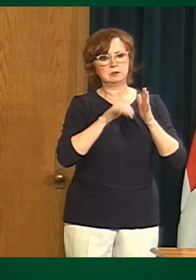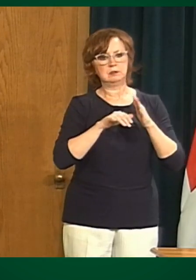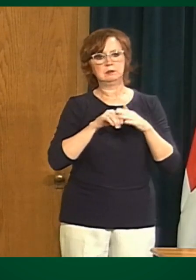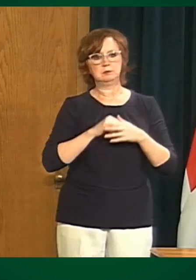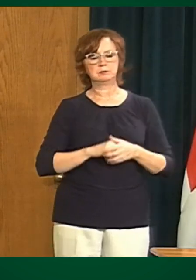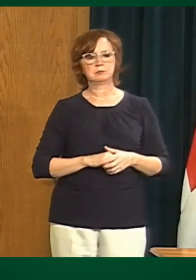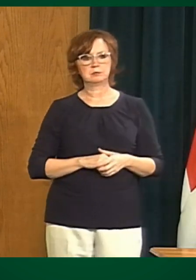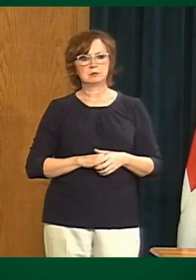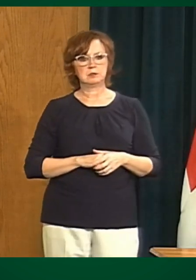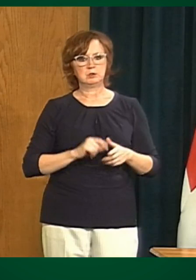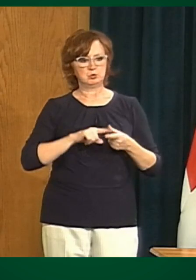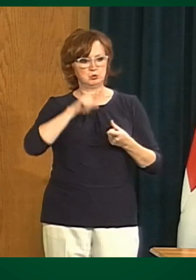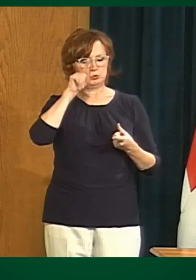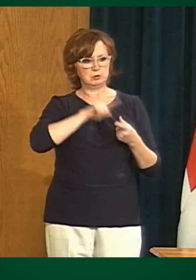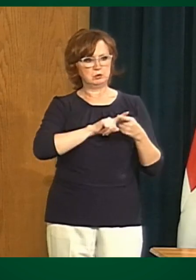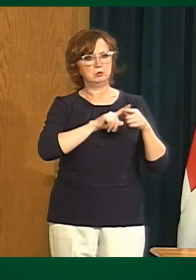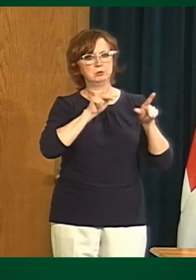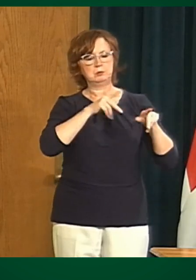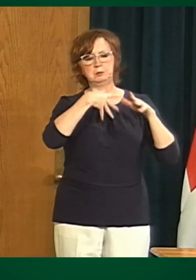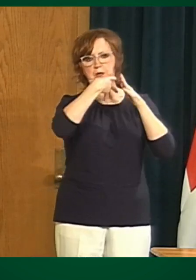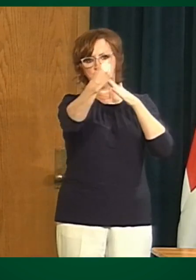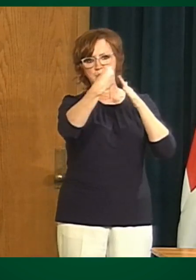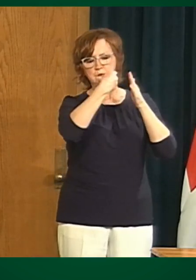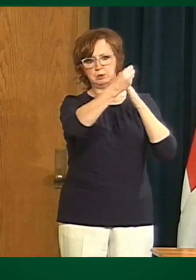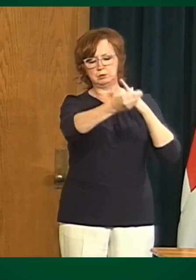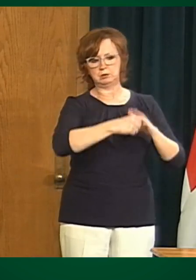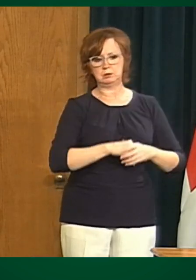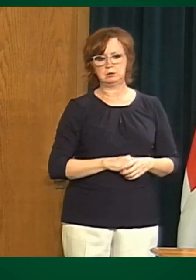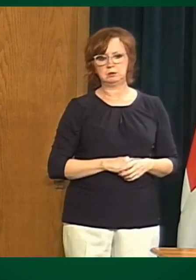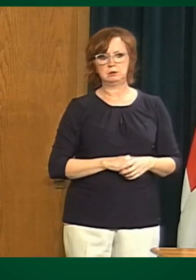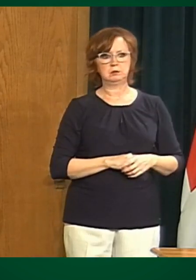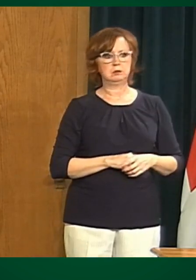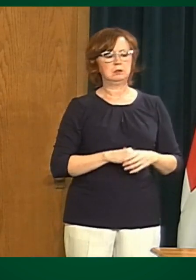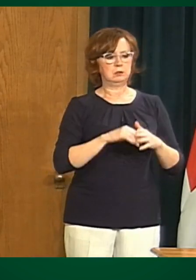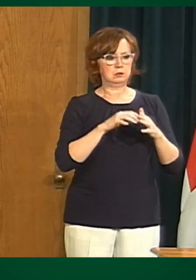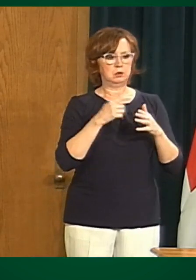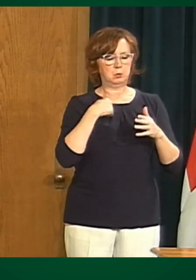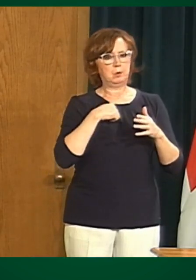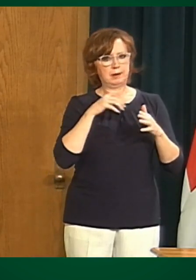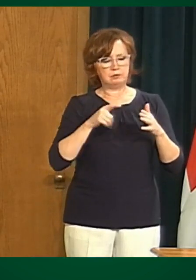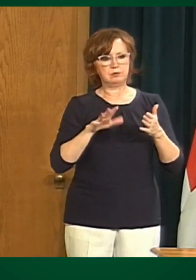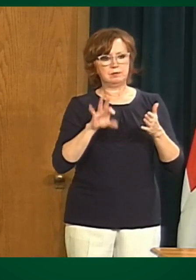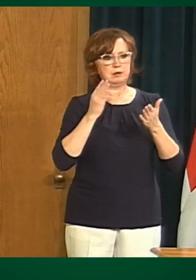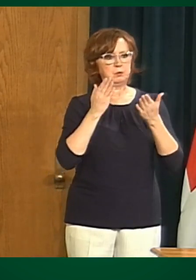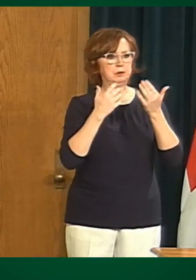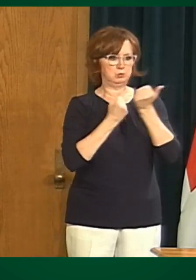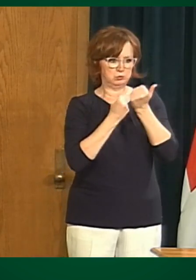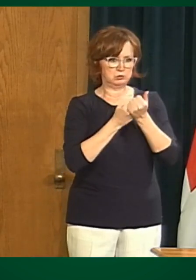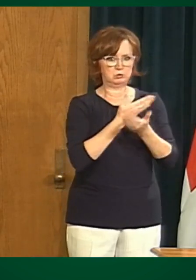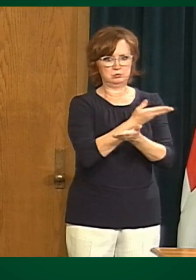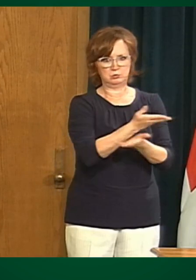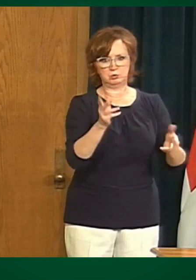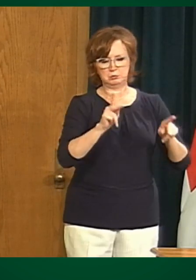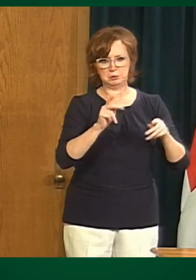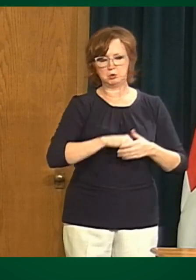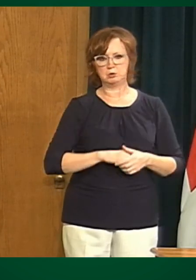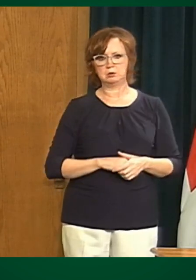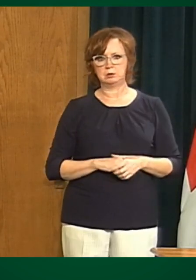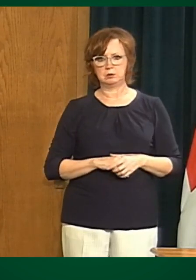Association how to support people in La Loche to be able to meet that need of self-isolation and social